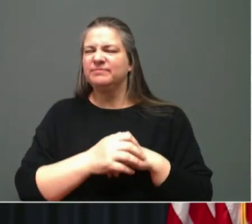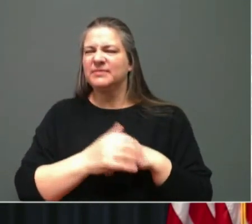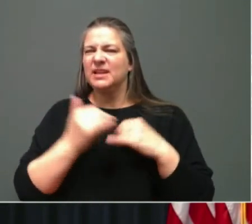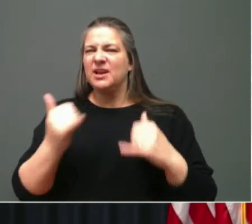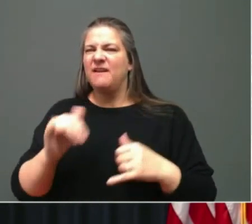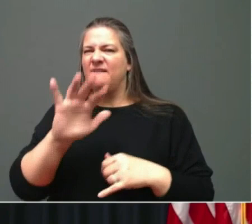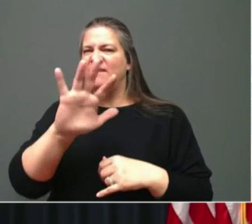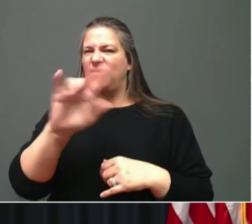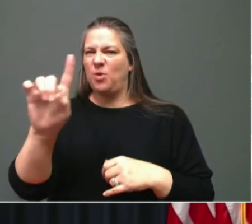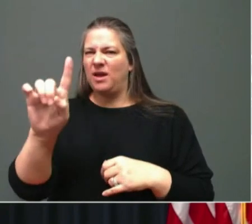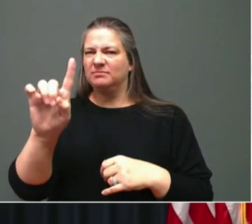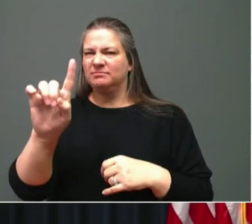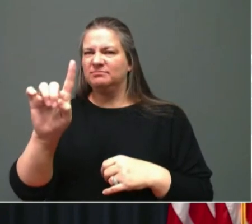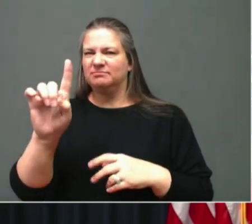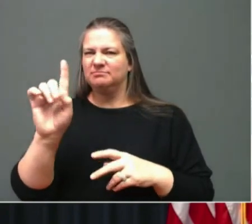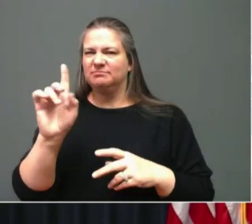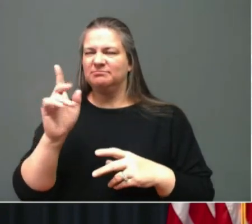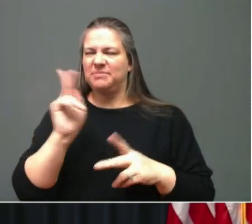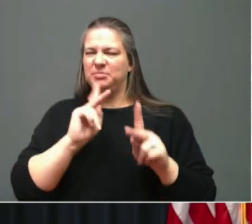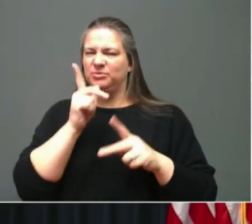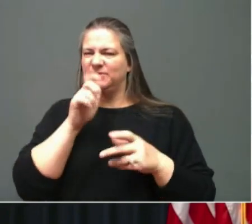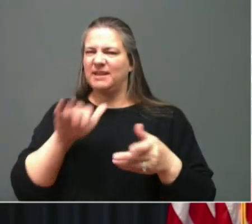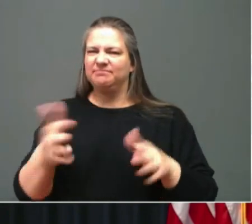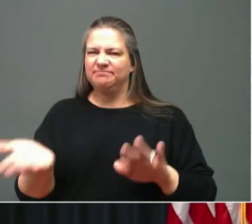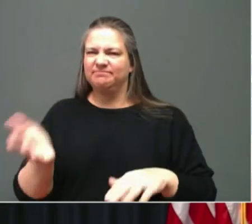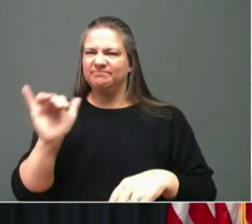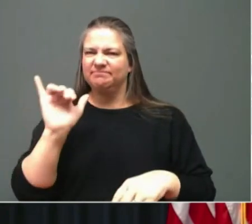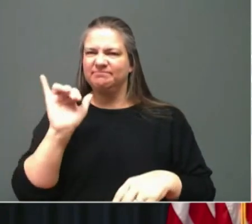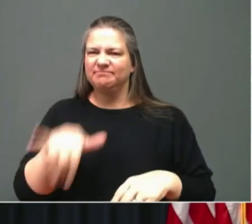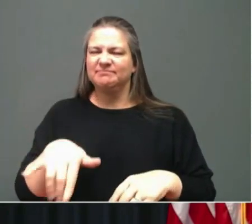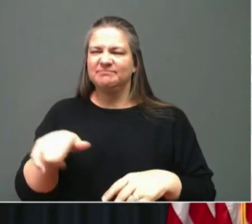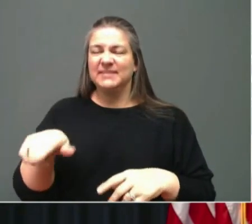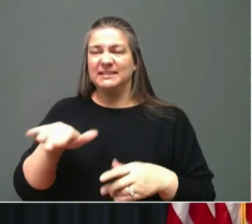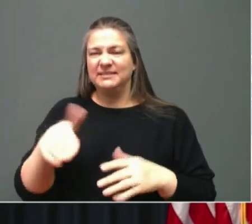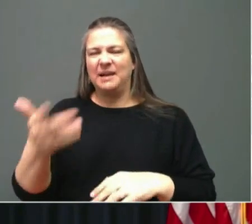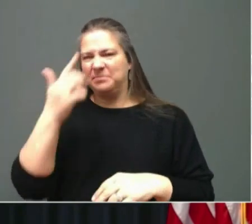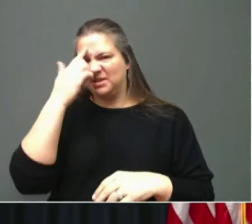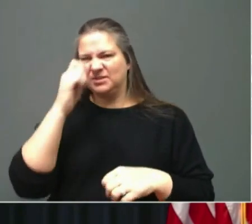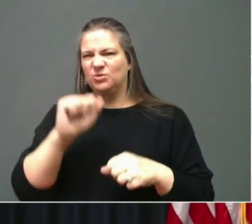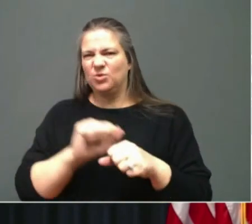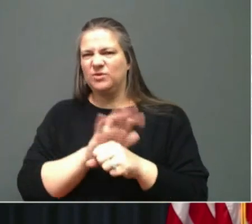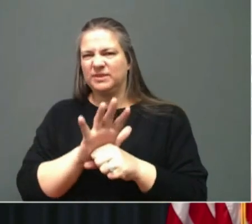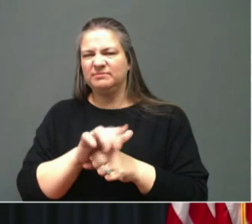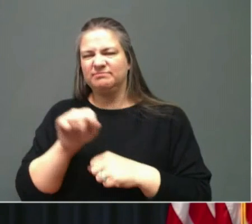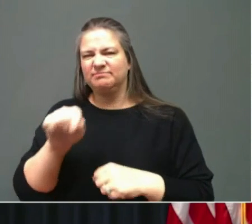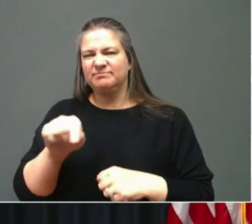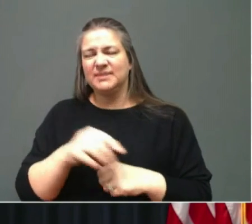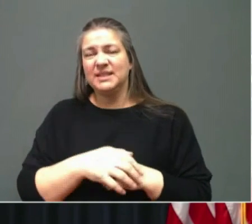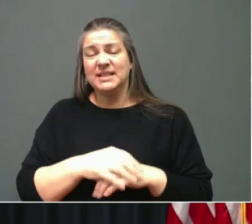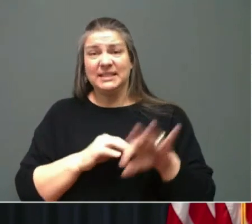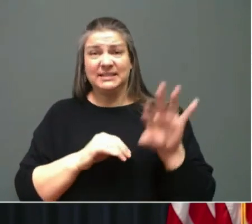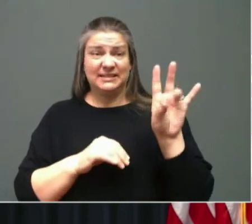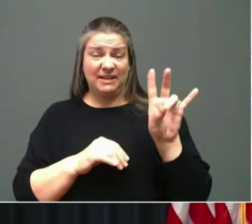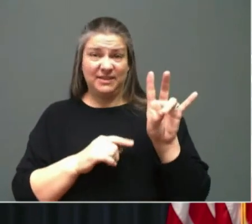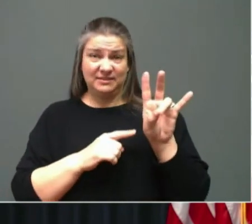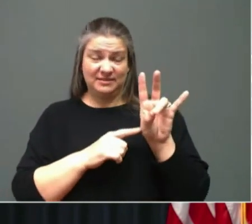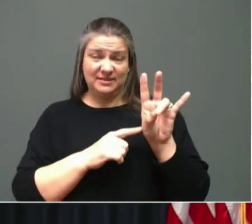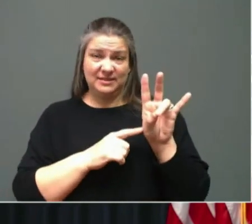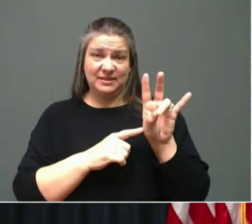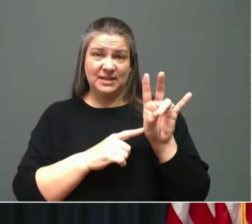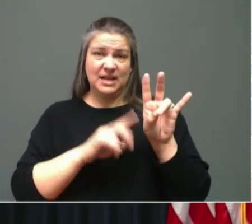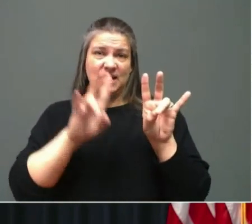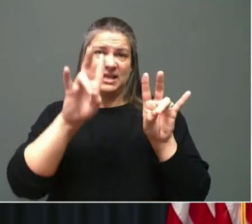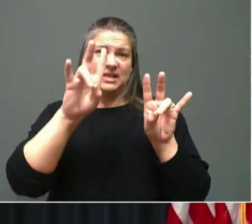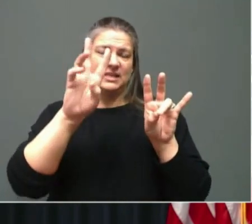51 new deaths related to COVID-19. 7 are individuals 60 years or younger.